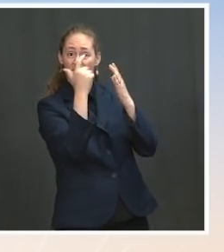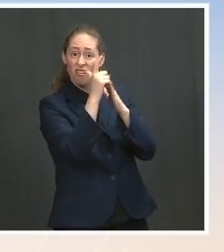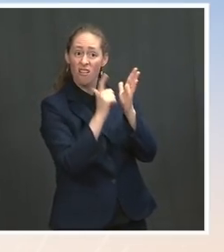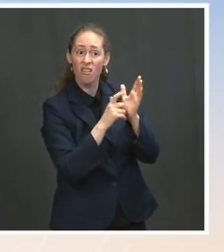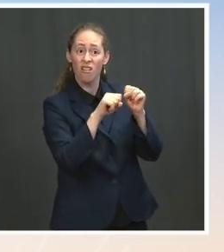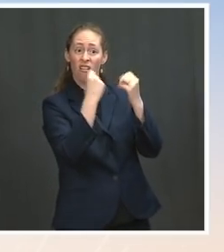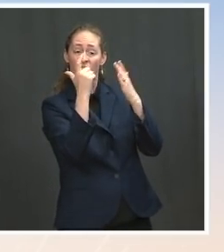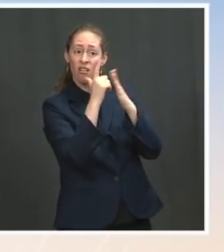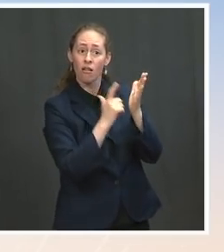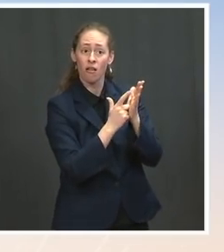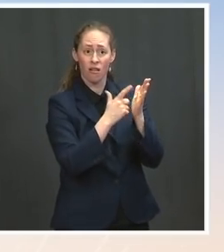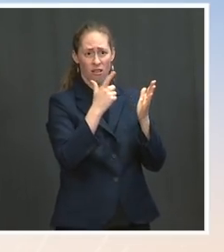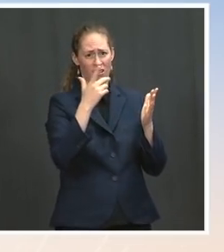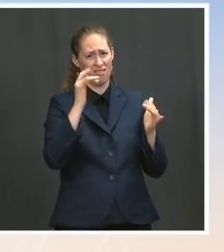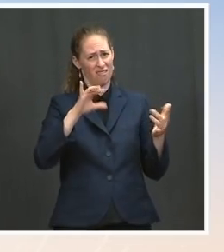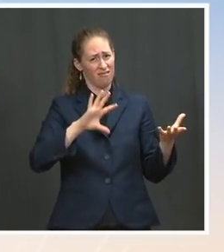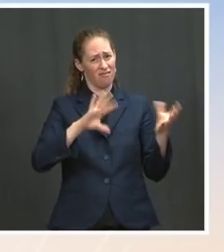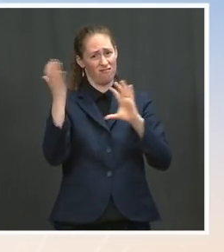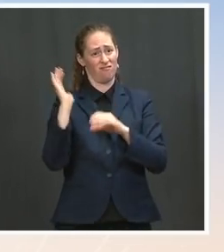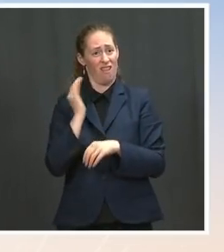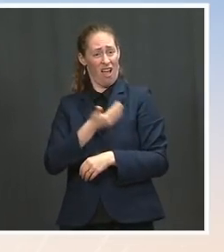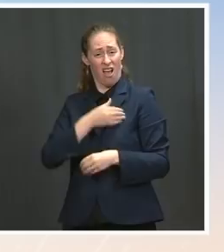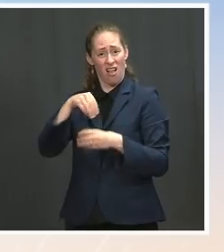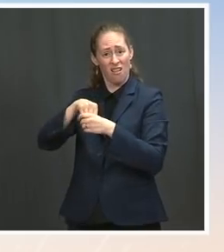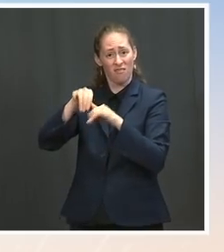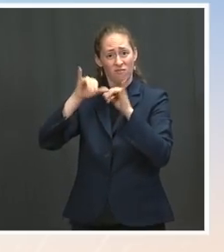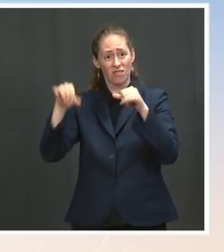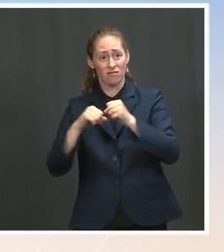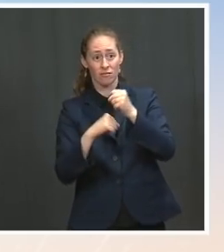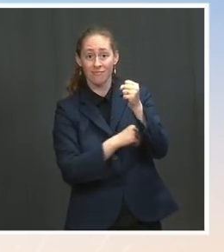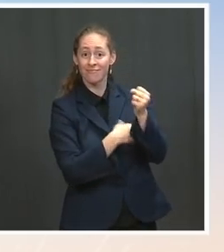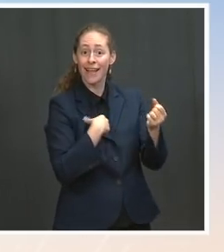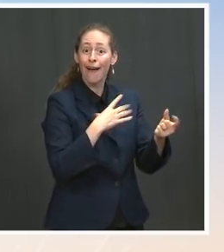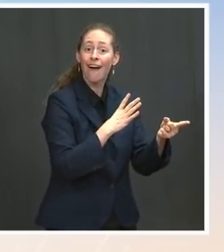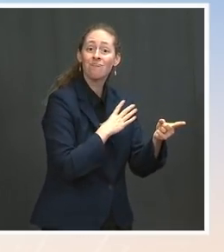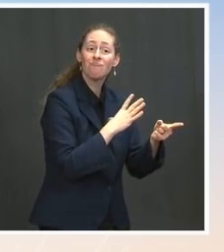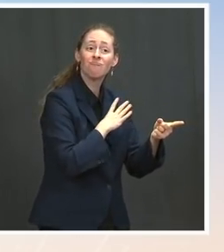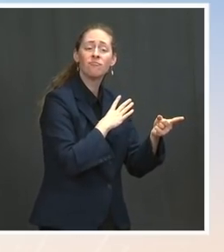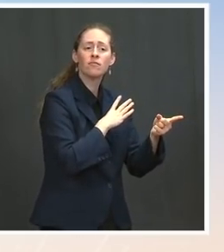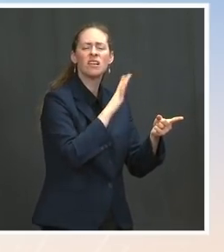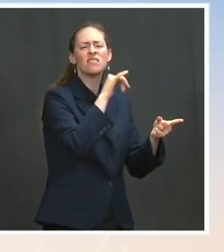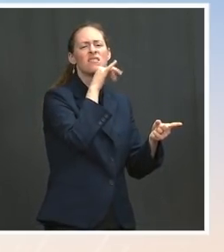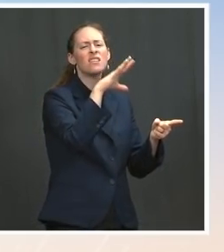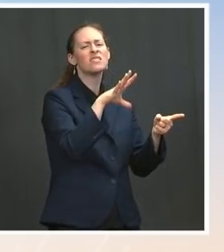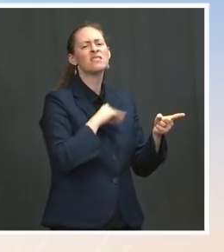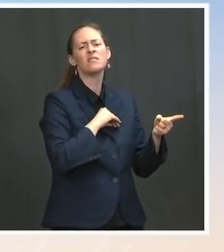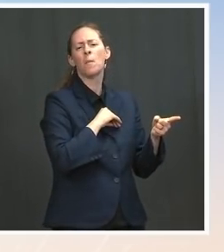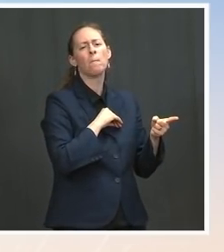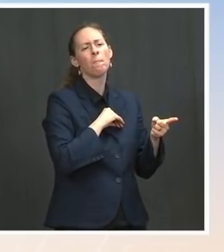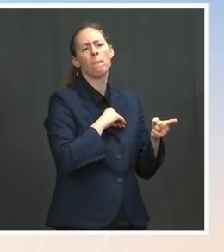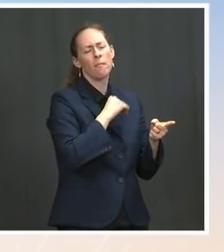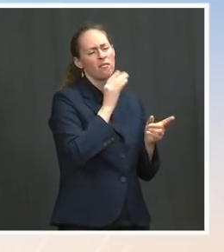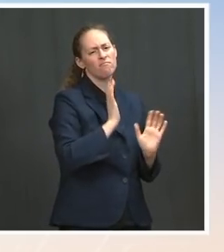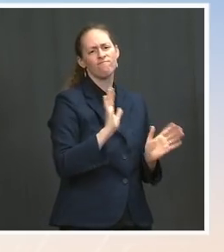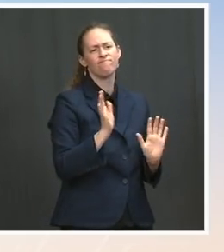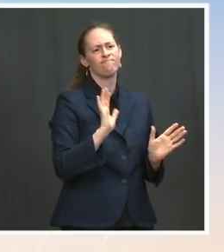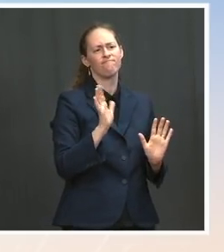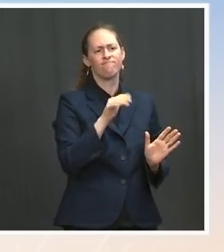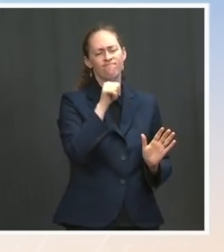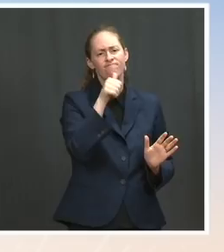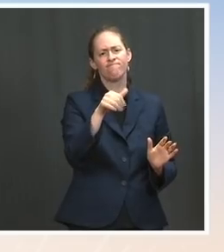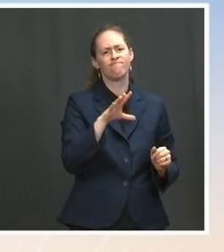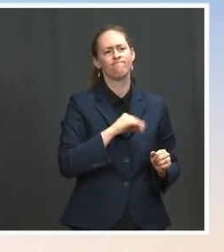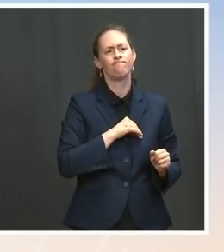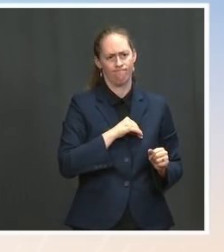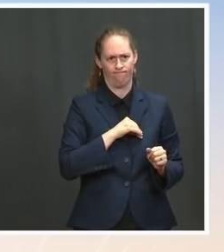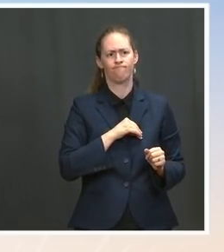critical infrastructure in the United States, is not acceptable. We're not going to stand by that. We will raise that, and we are not going to take options off the table. And in